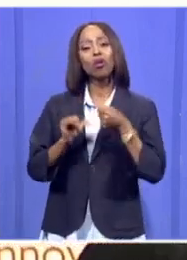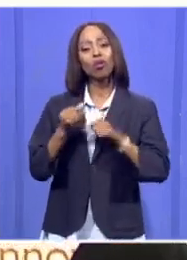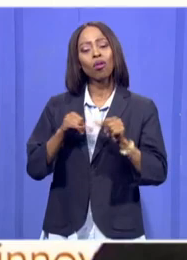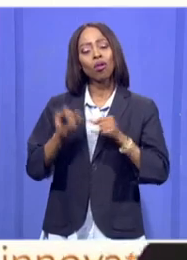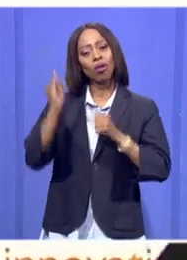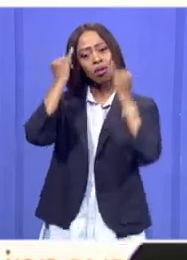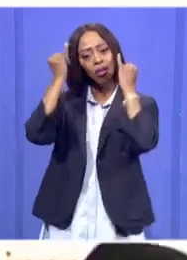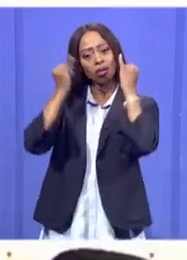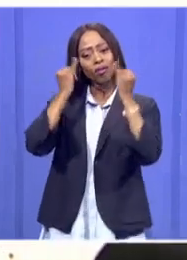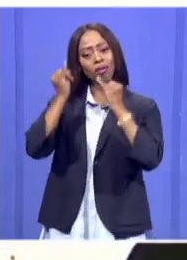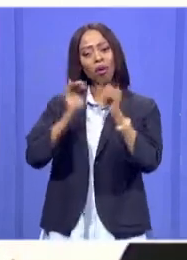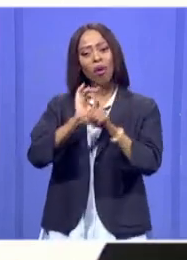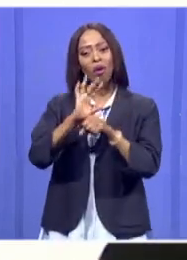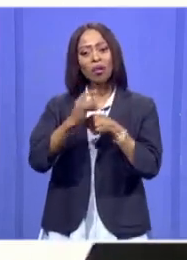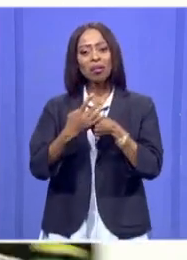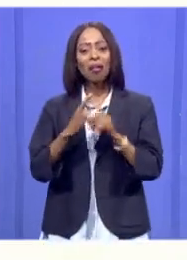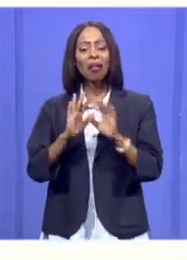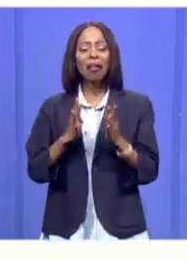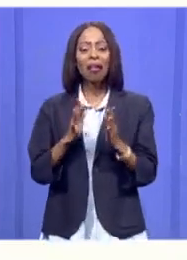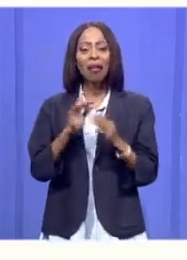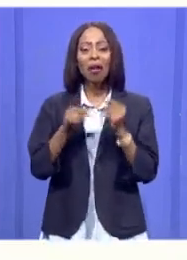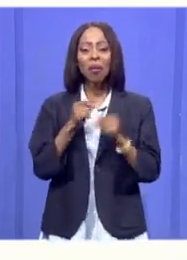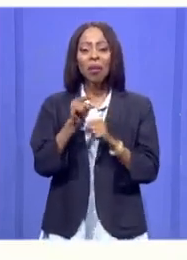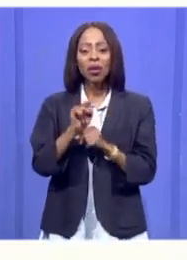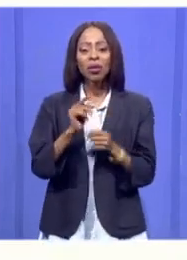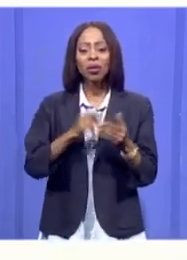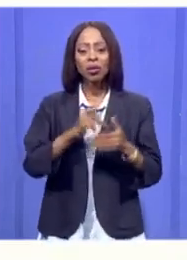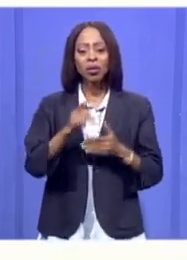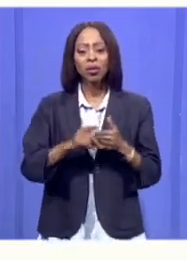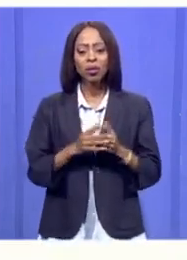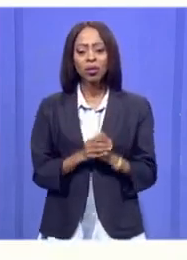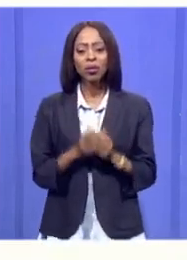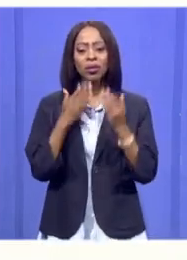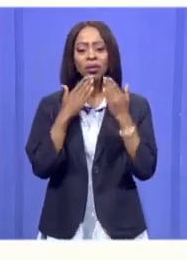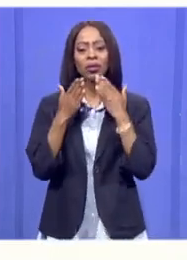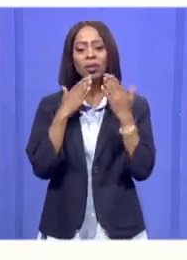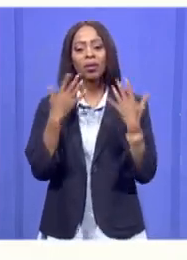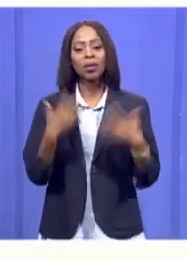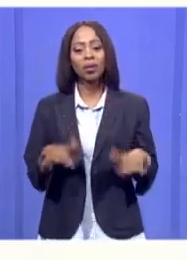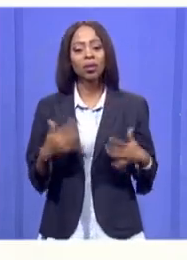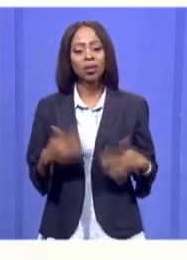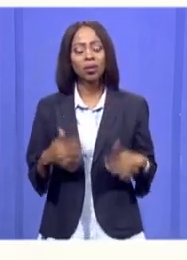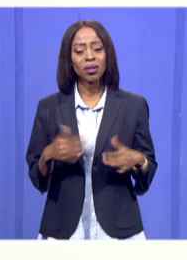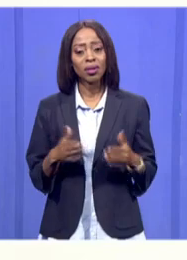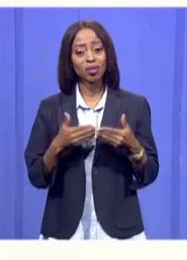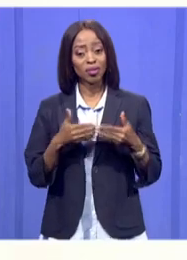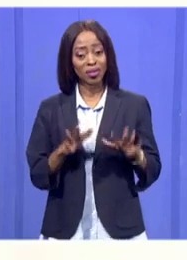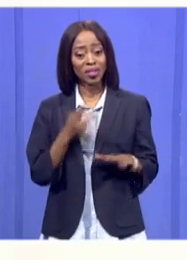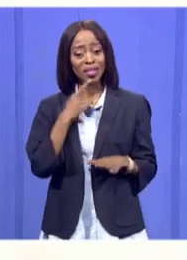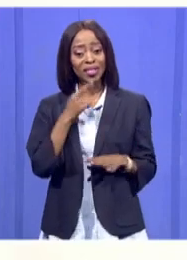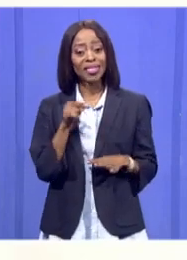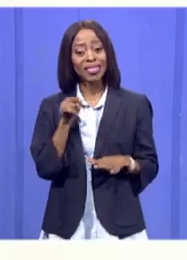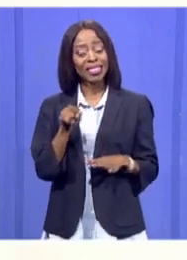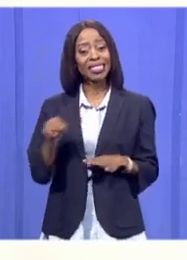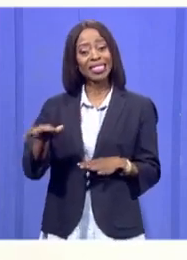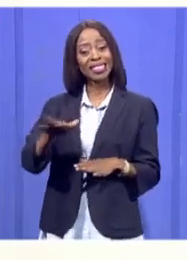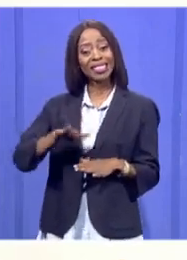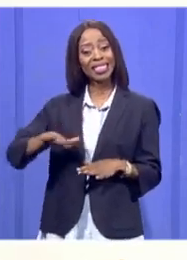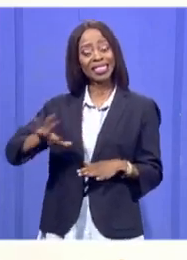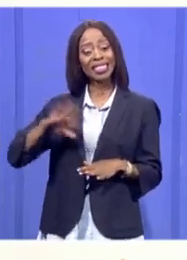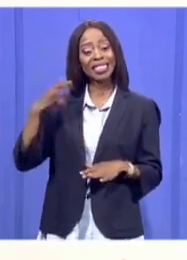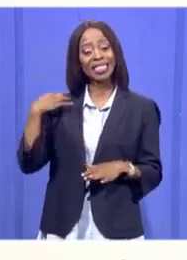Innovation interacting on this project? Thank you so much. I just start by saying that this is an area that our